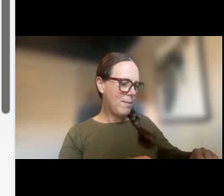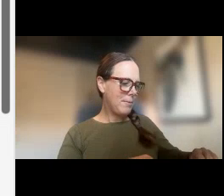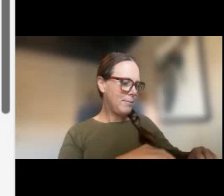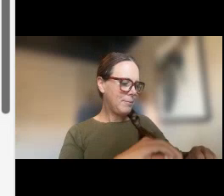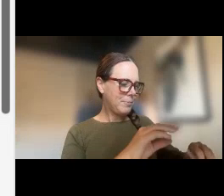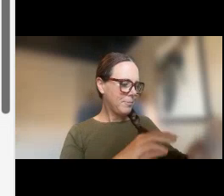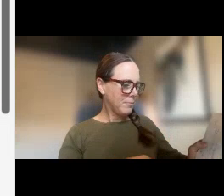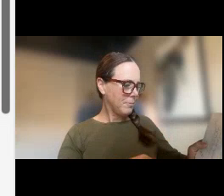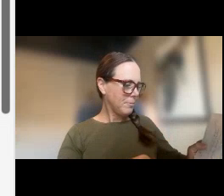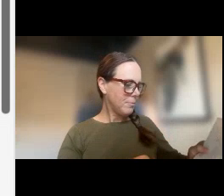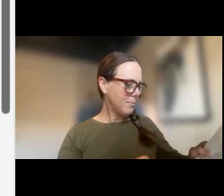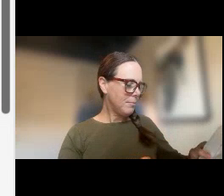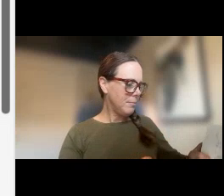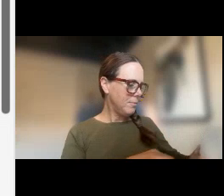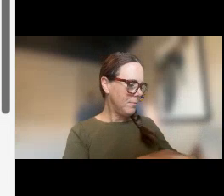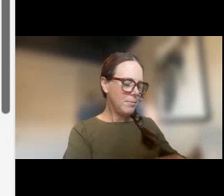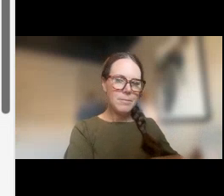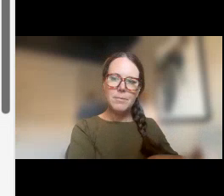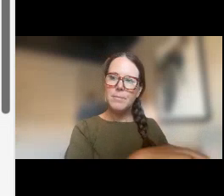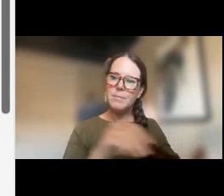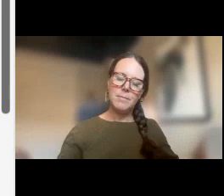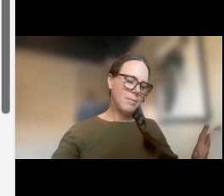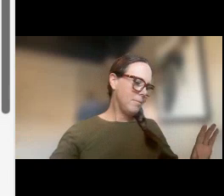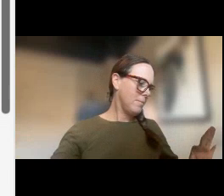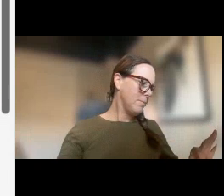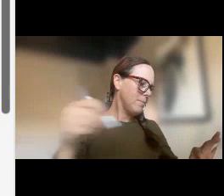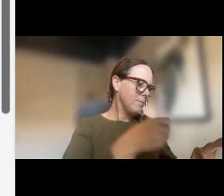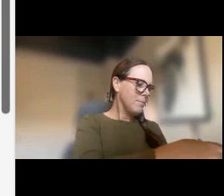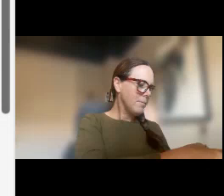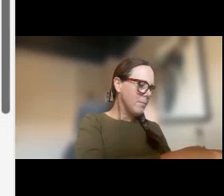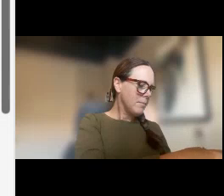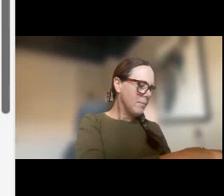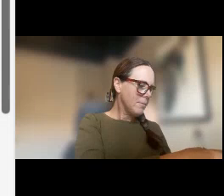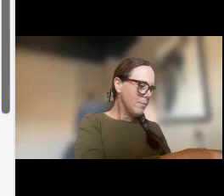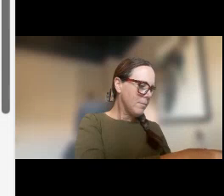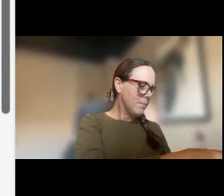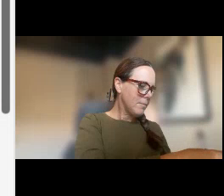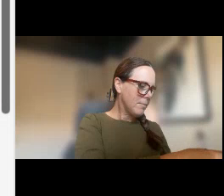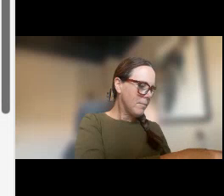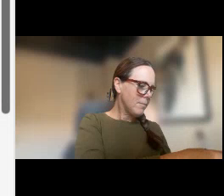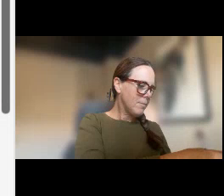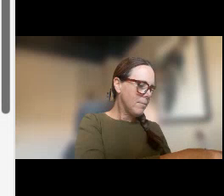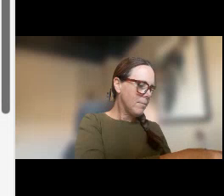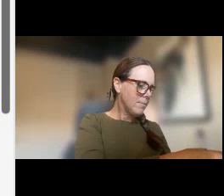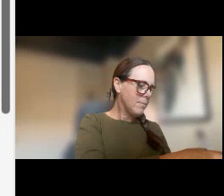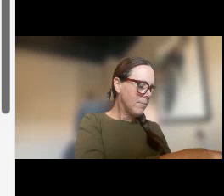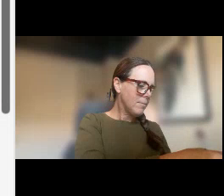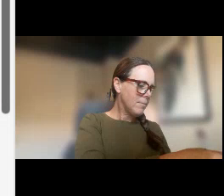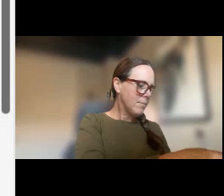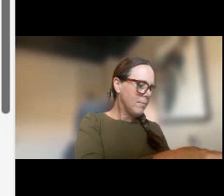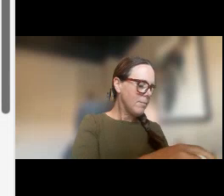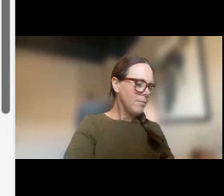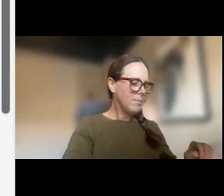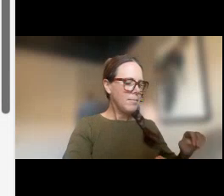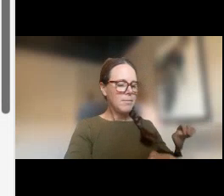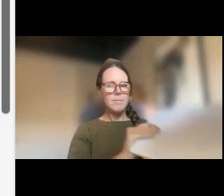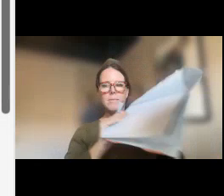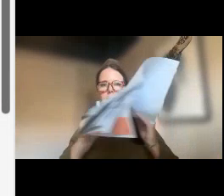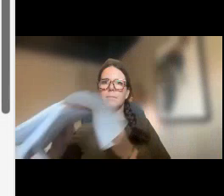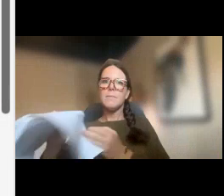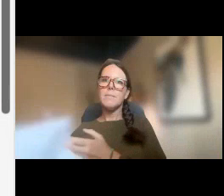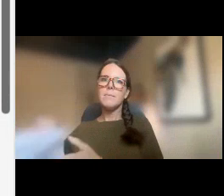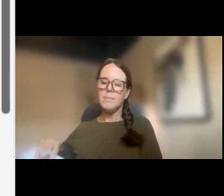be 12:30 to 4 PM. Then we're going to extend the November 7th meeting,